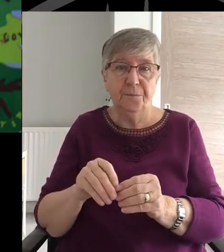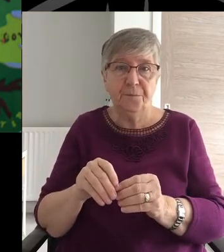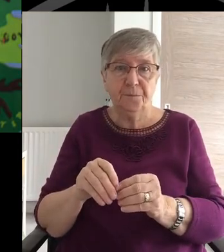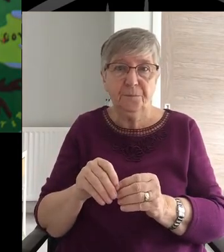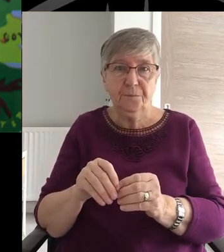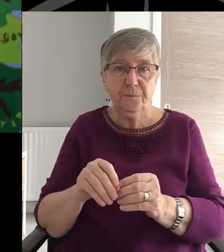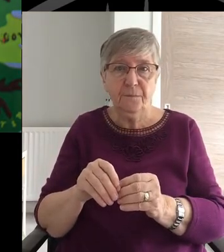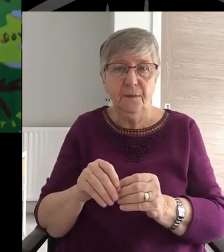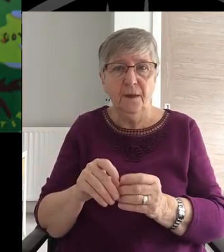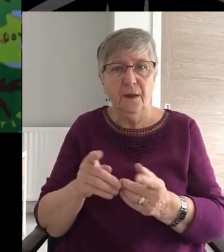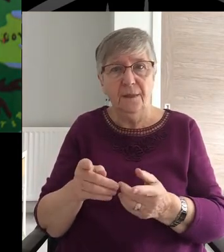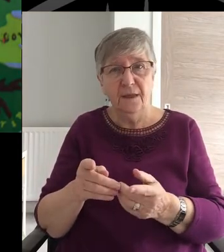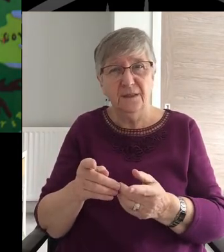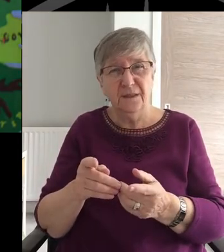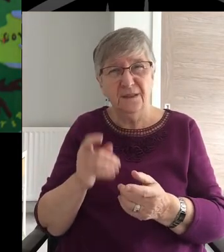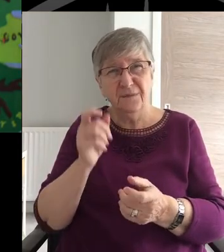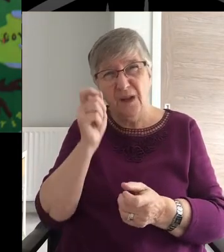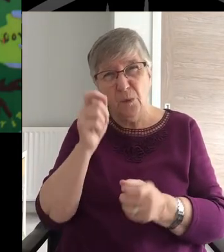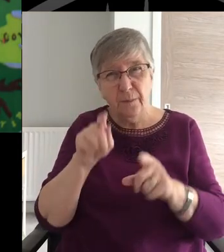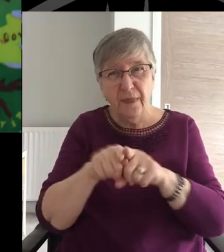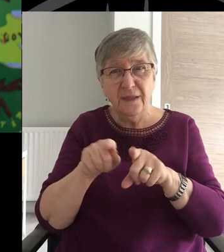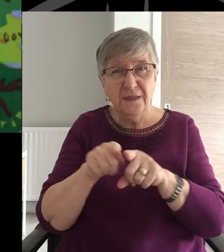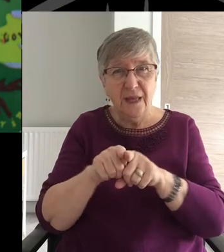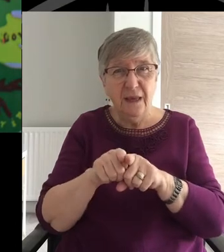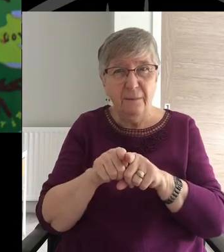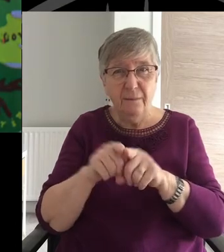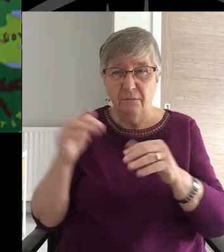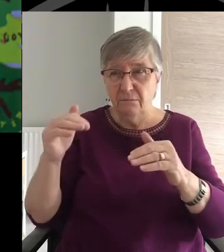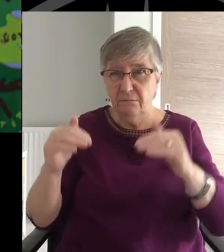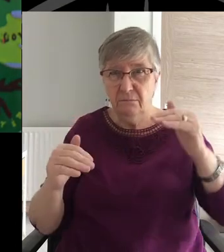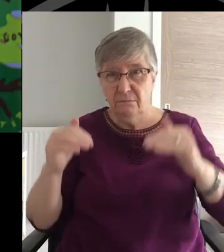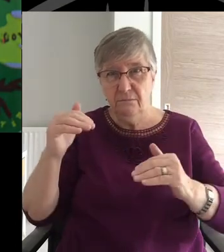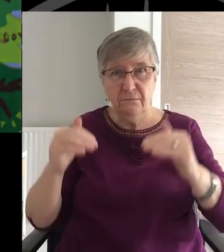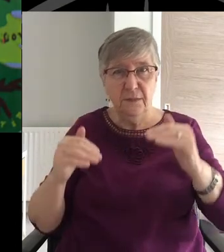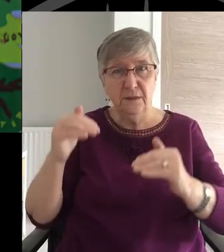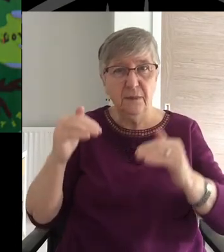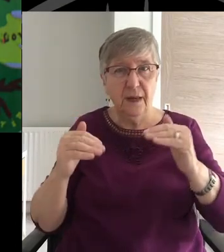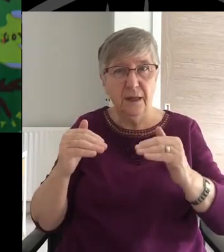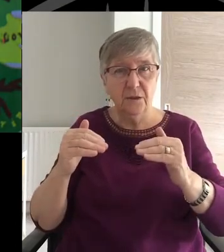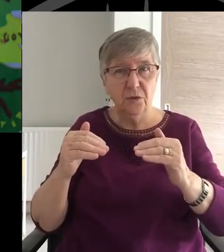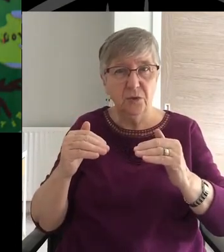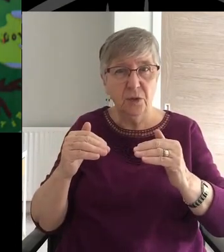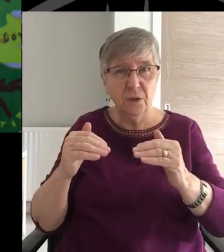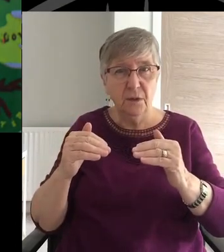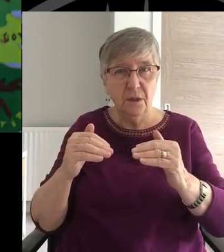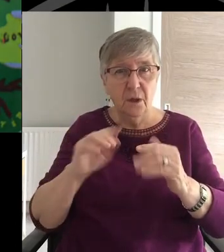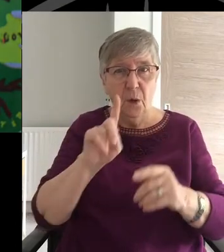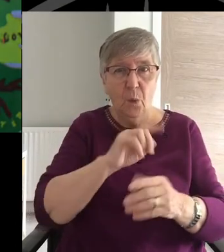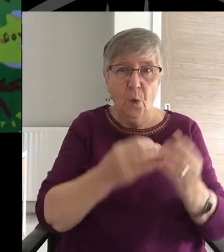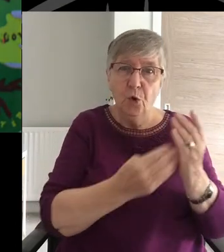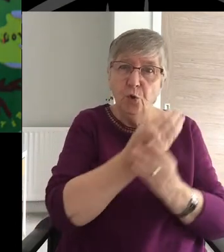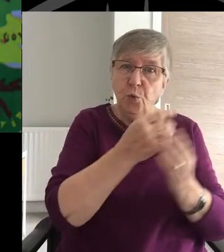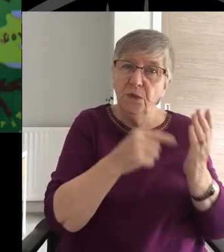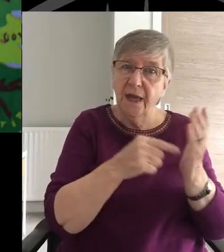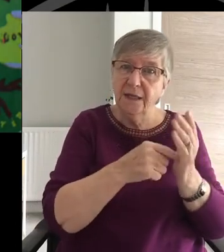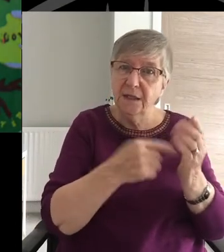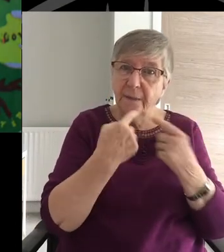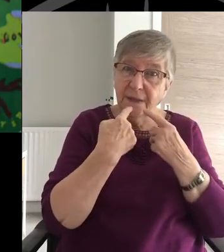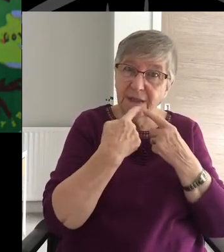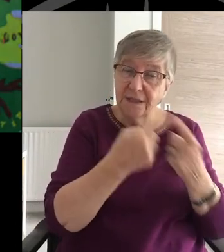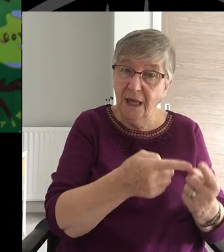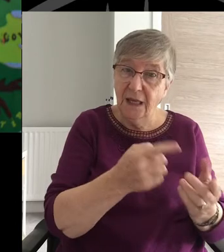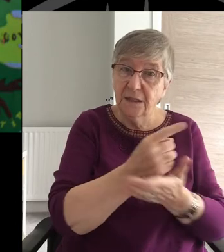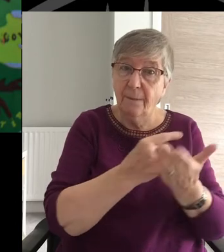And is there not a similar mismatch between what the New Testament says about